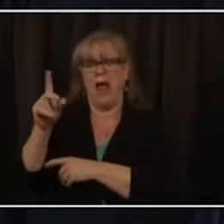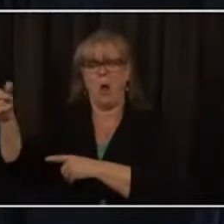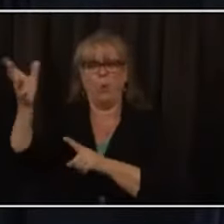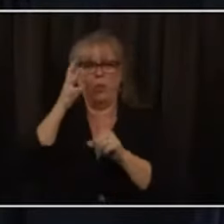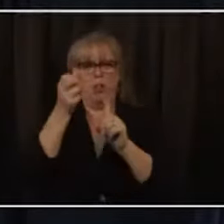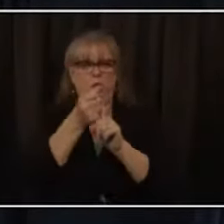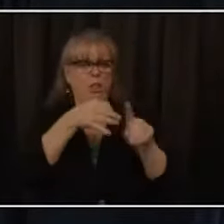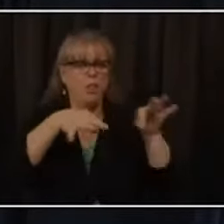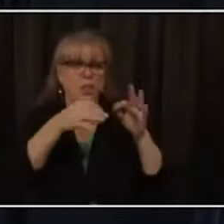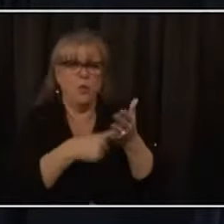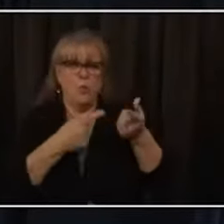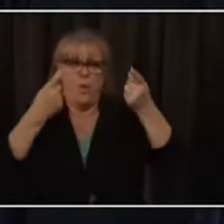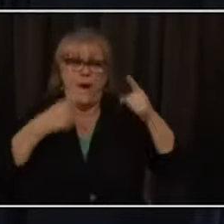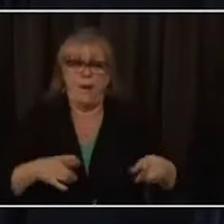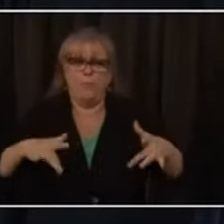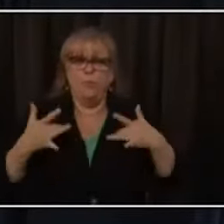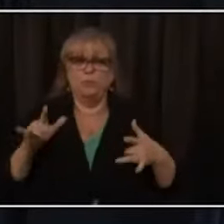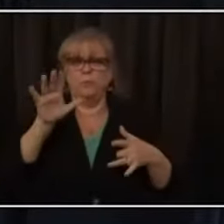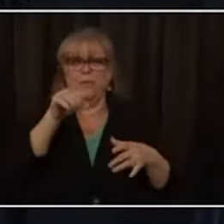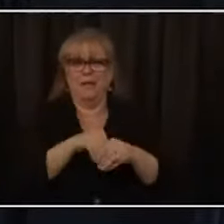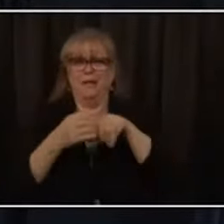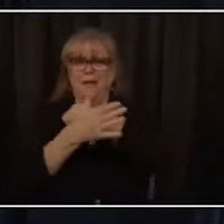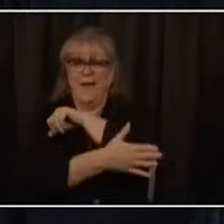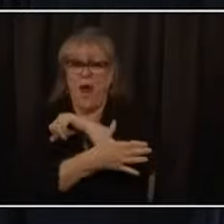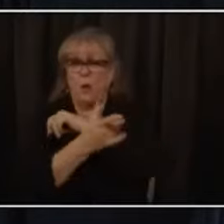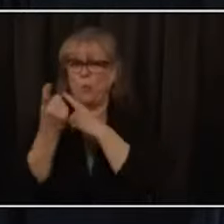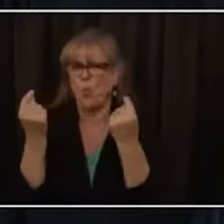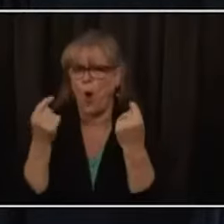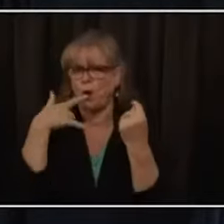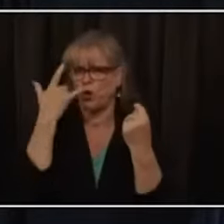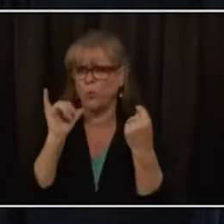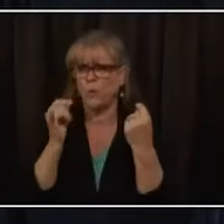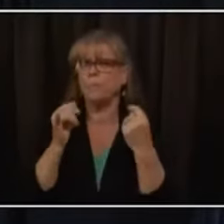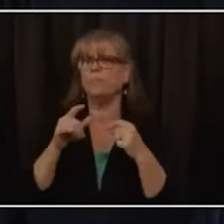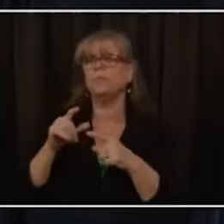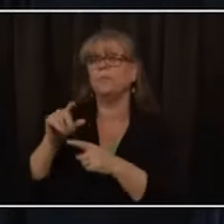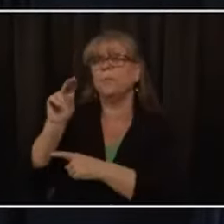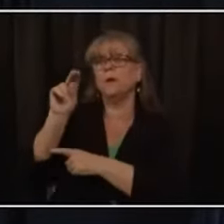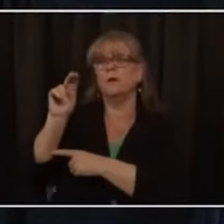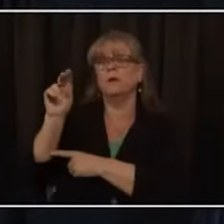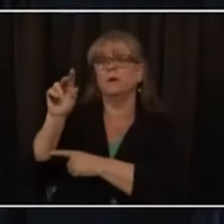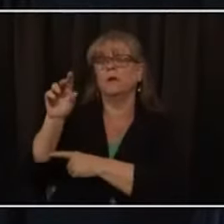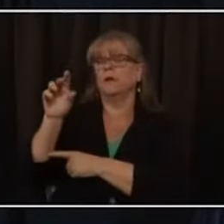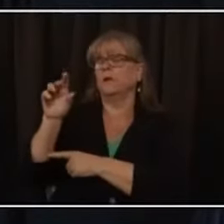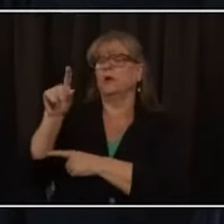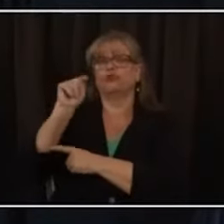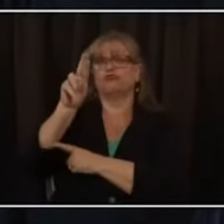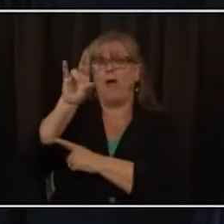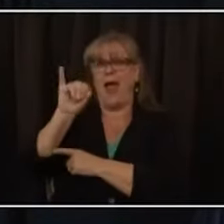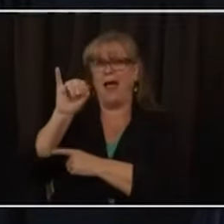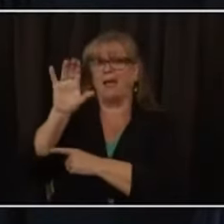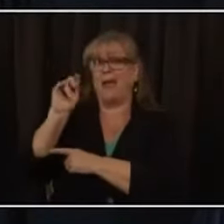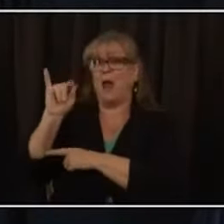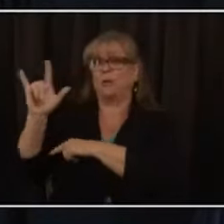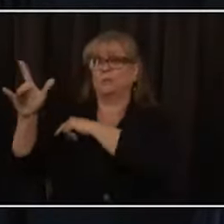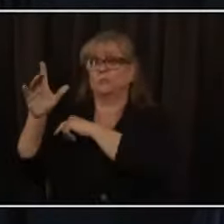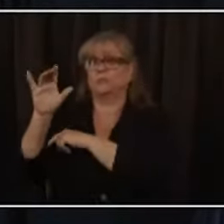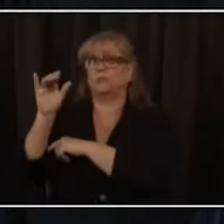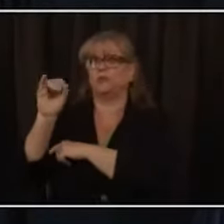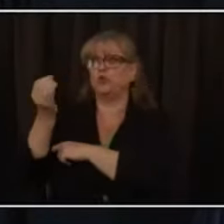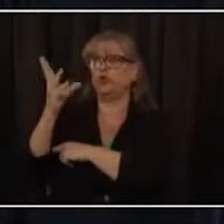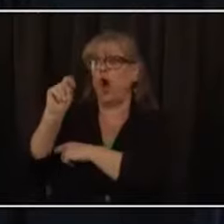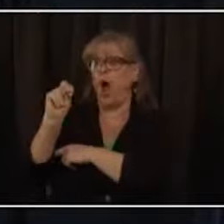county level COVID trends. Tri-County Public Health Executive Dr. John Douglas is here to discuss how